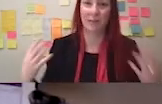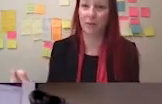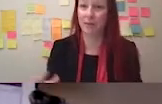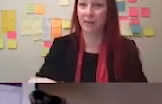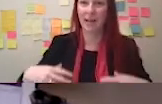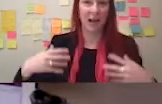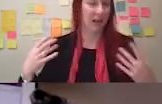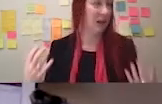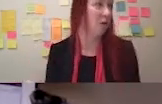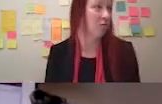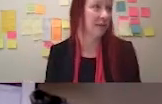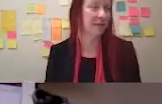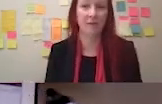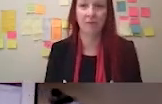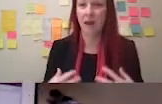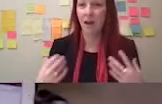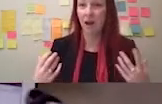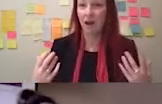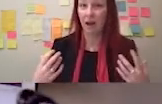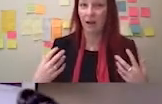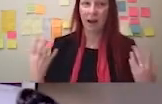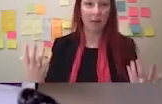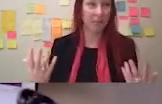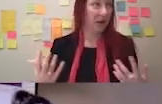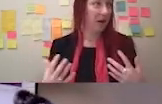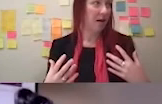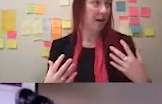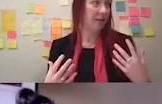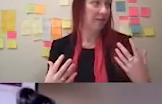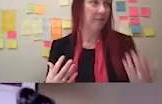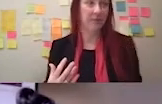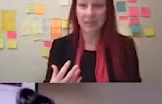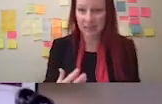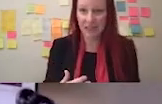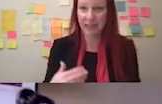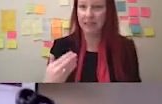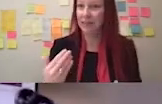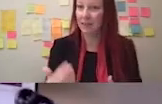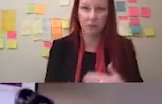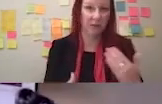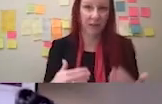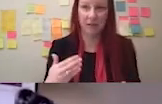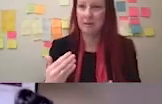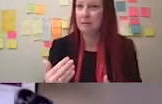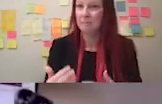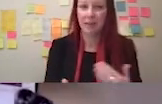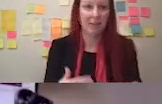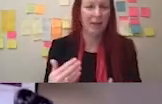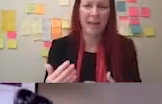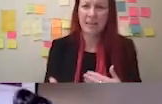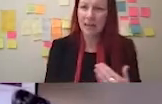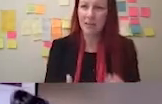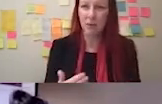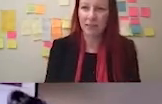home, I just lose it. Can't hold myself up. The tears, the exhaustion,